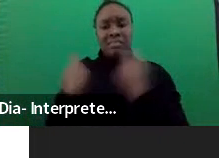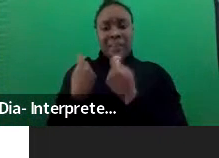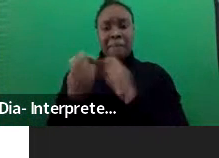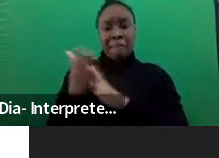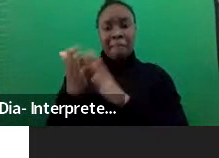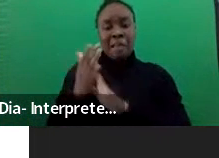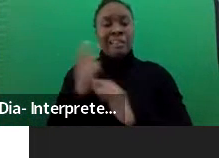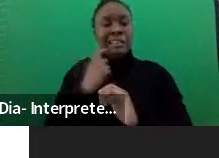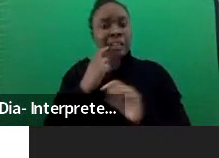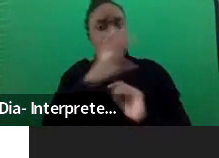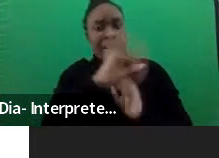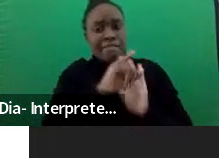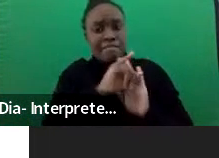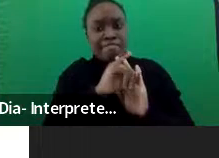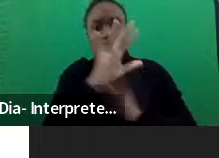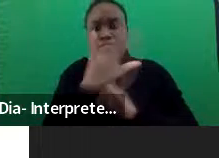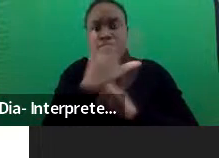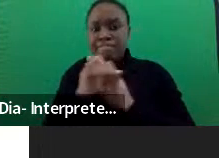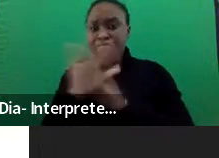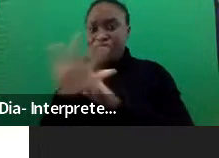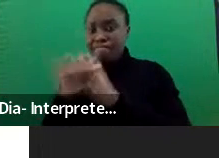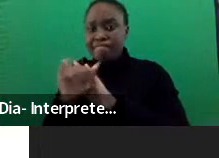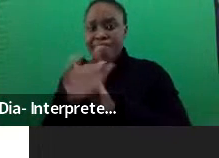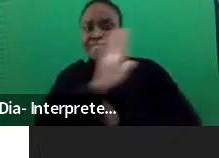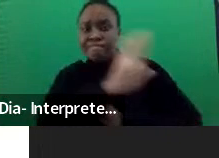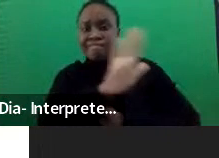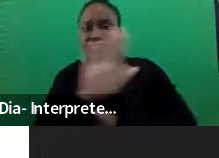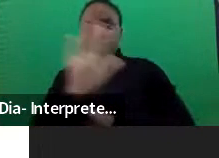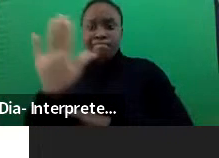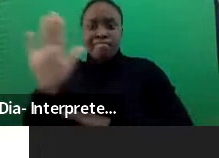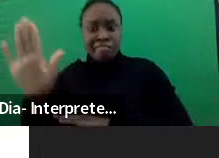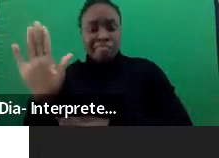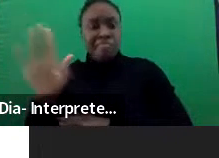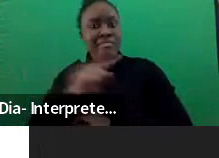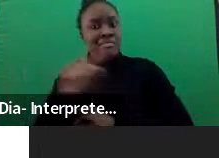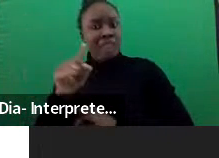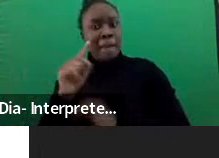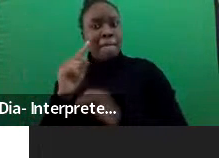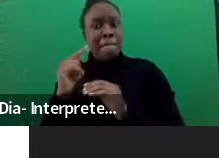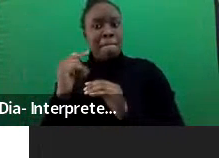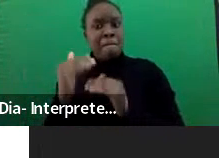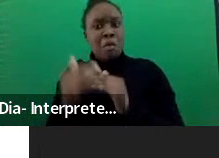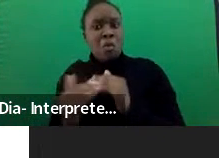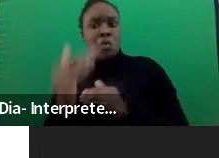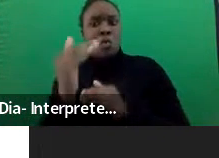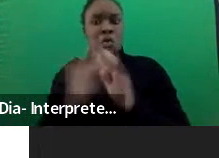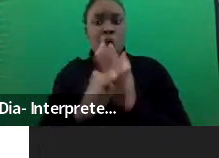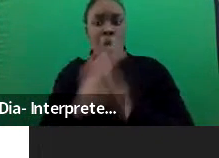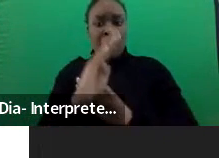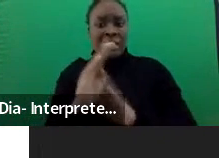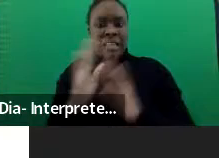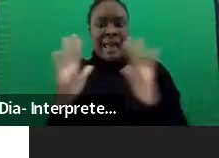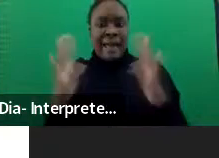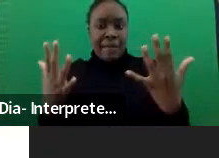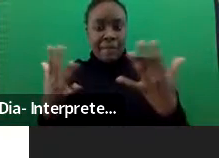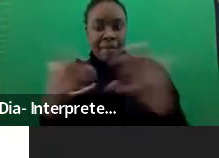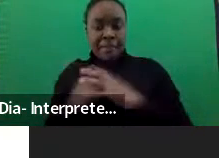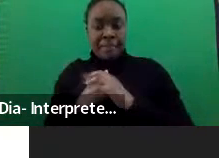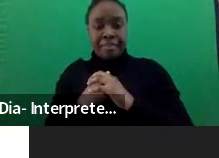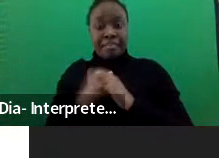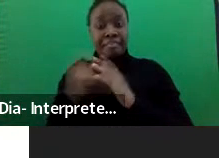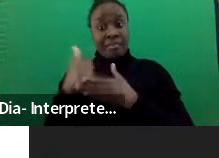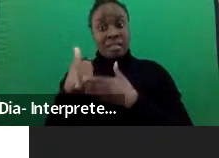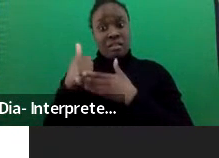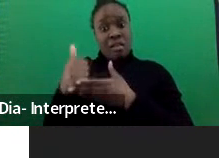trace the progress of the case in the pipeline. This also assists in terms